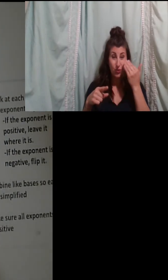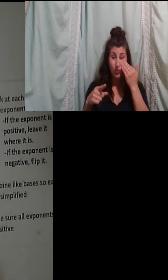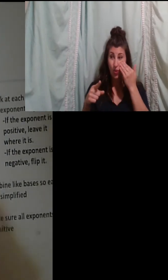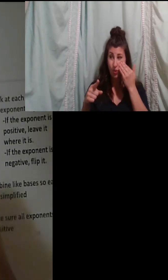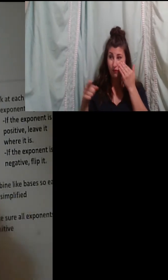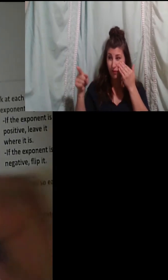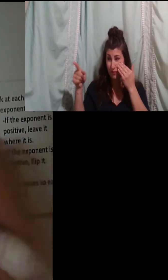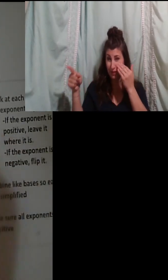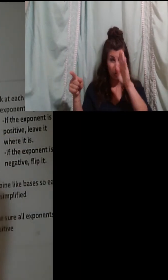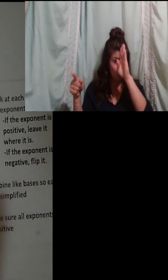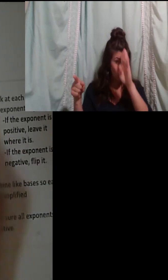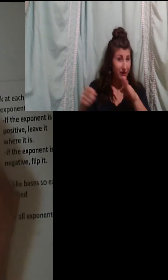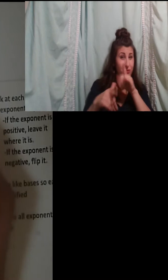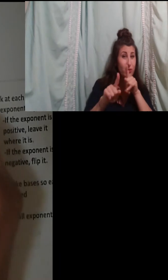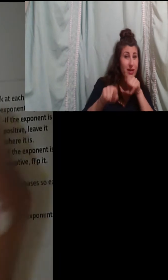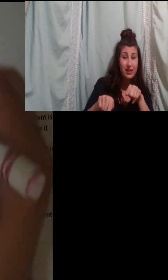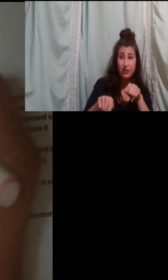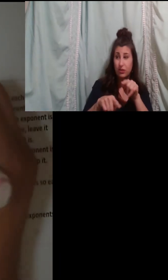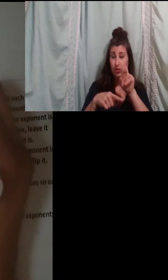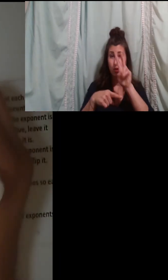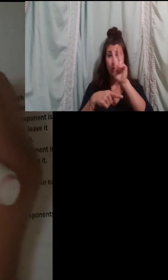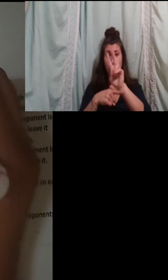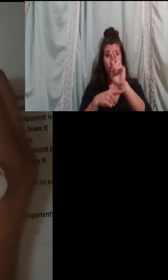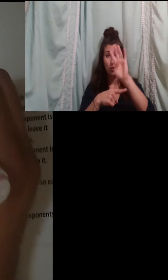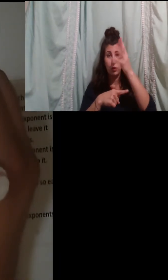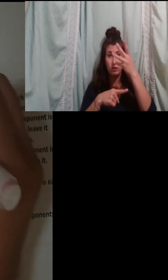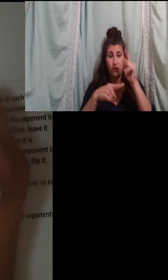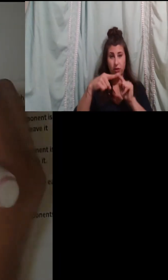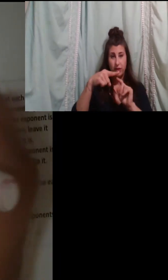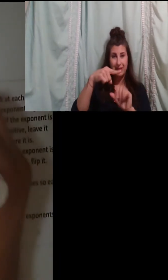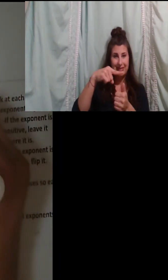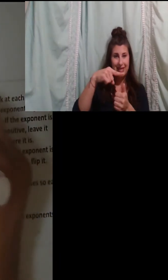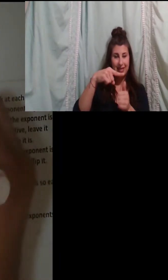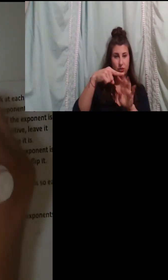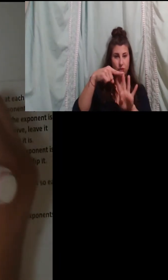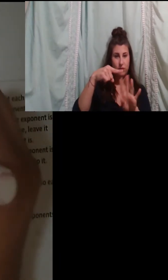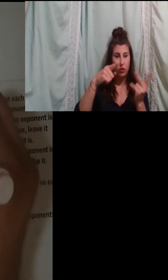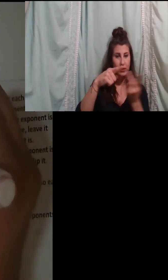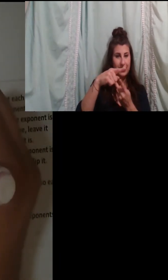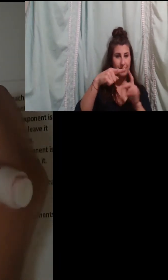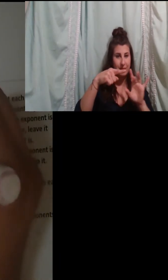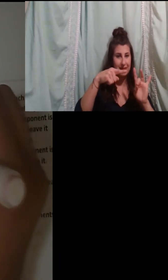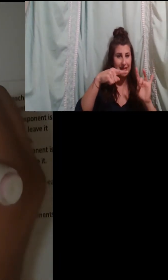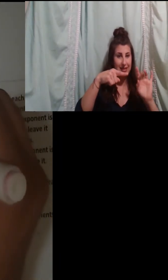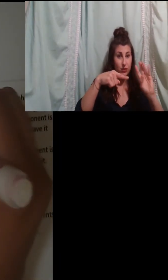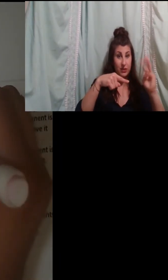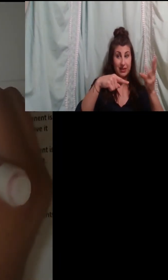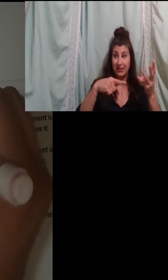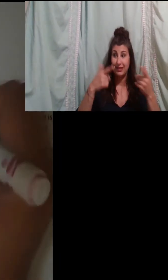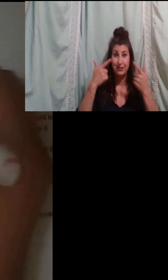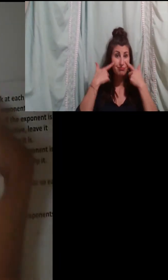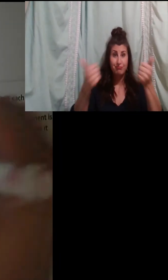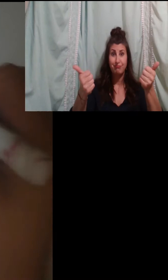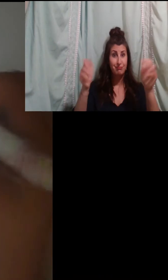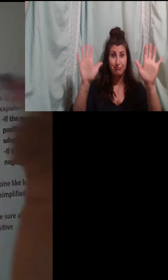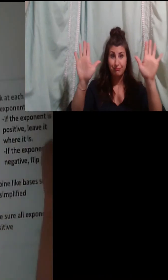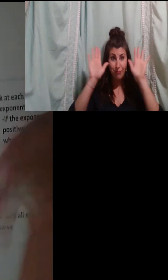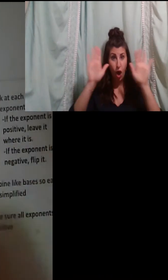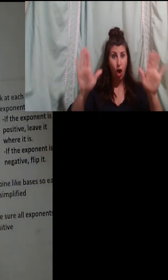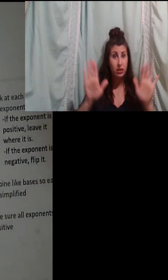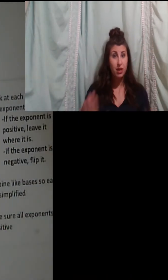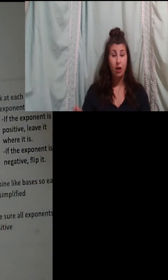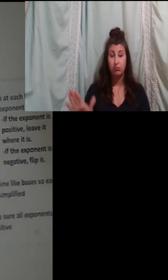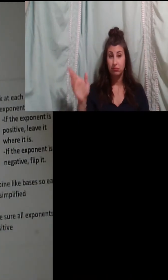here directly to the answer, which would be 2 to the 4th over 10 to the 4th times 8 to the 6th,